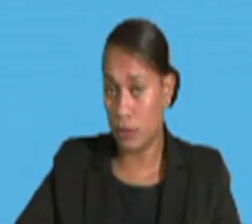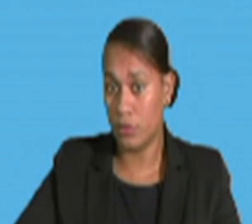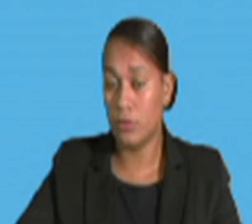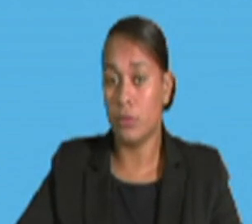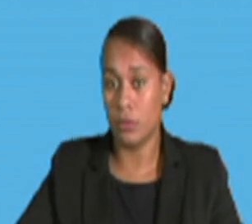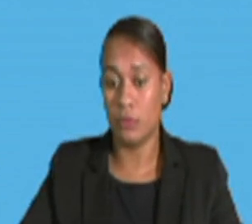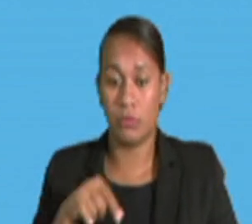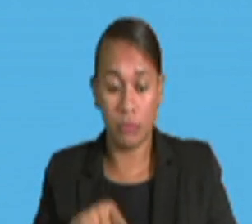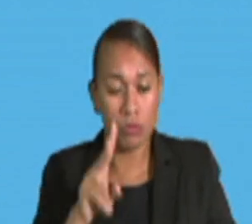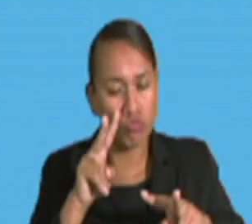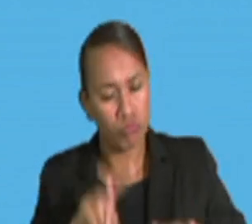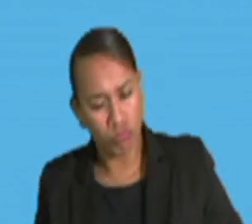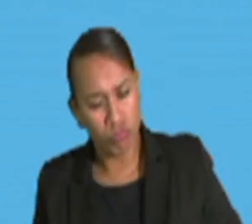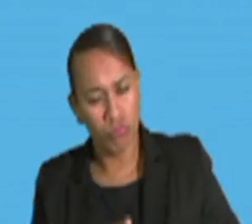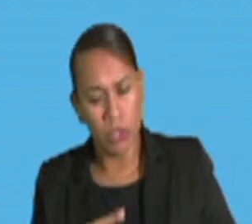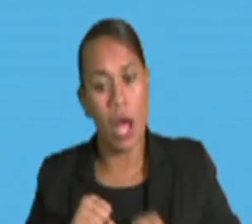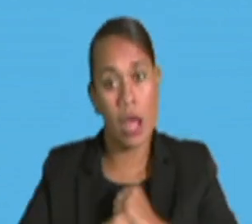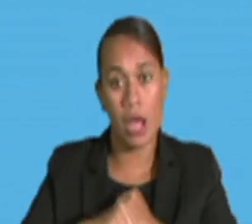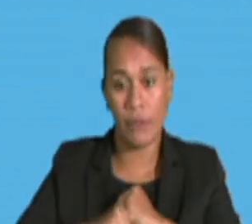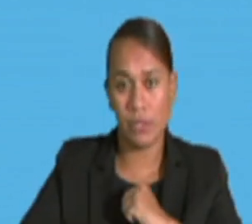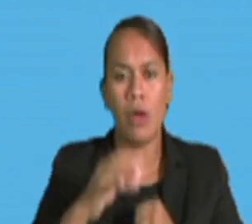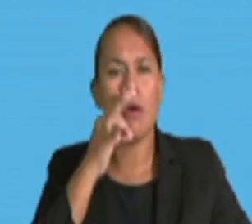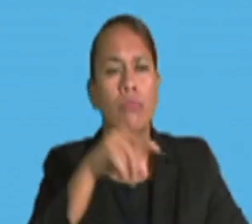expression of interest to attract bidders.